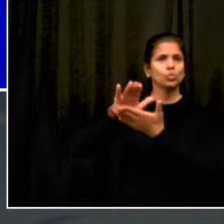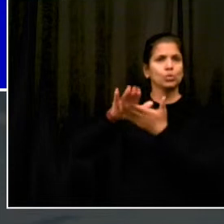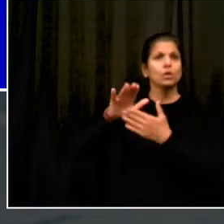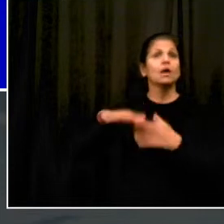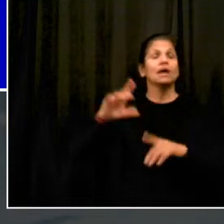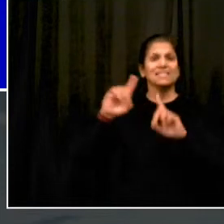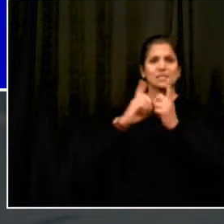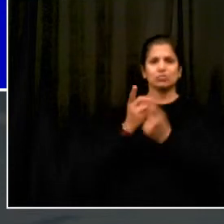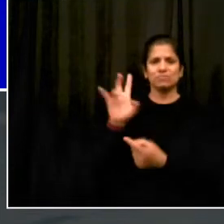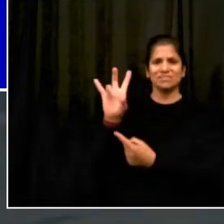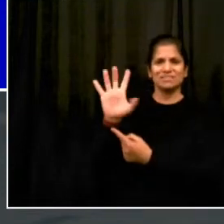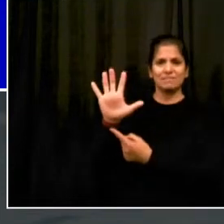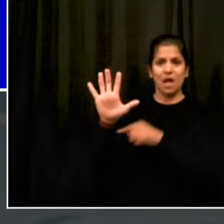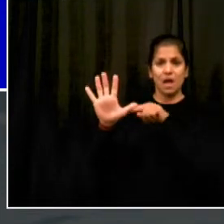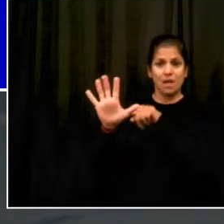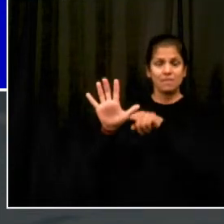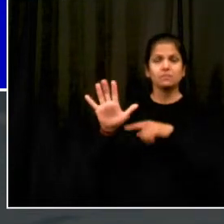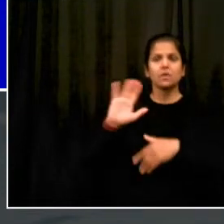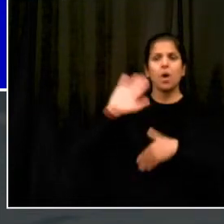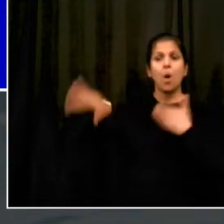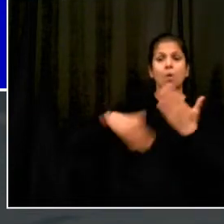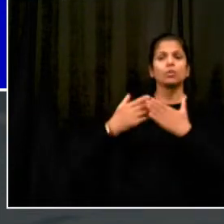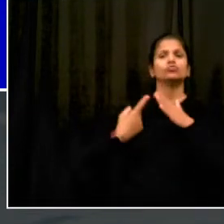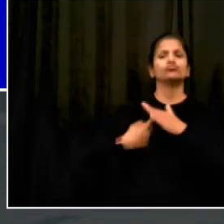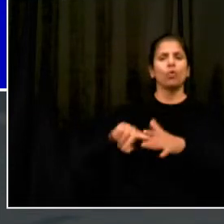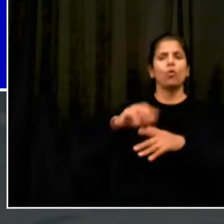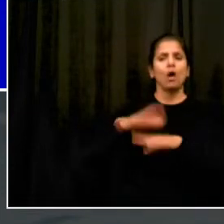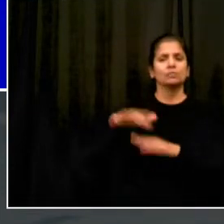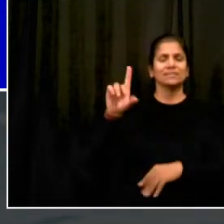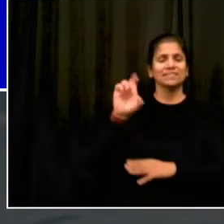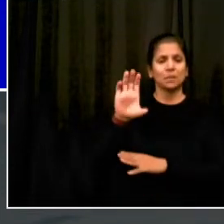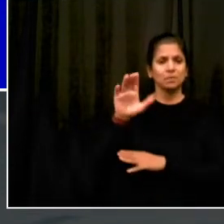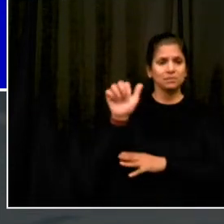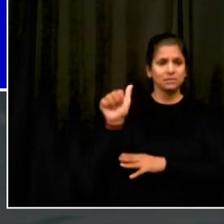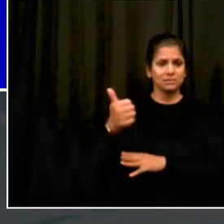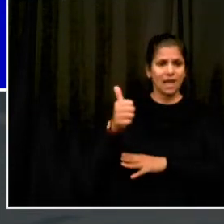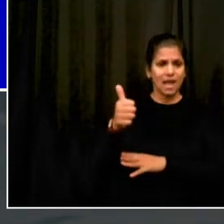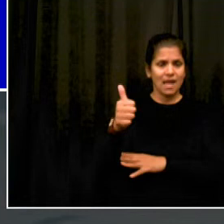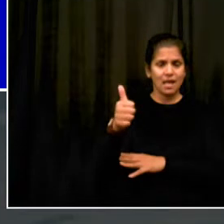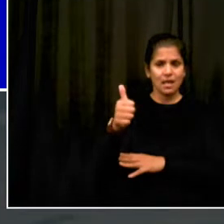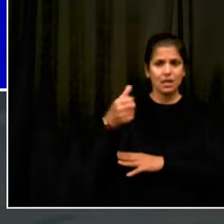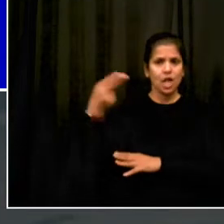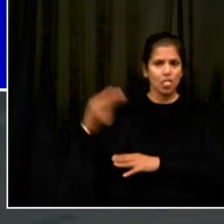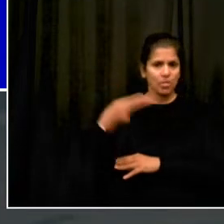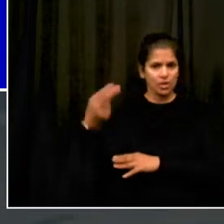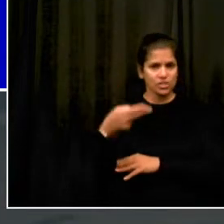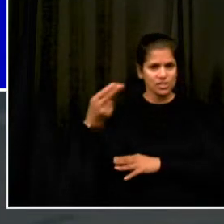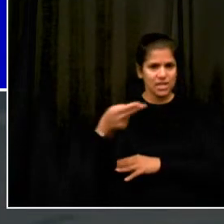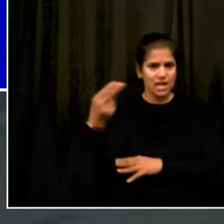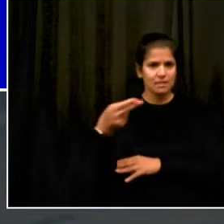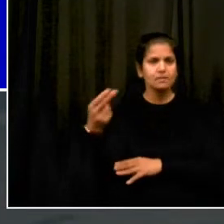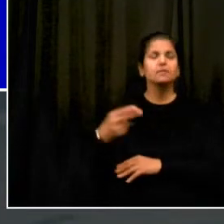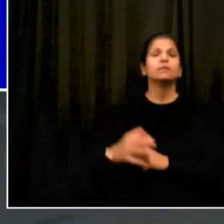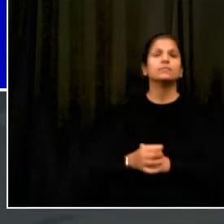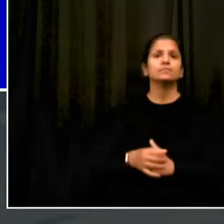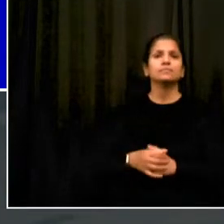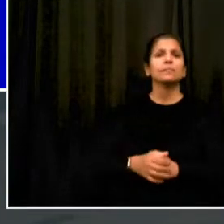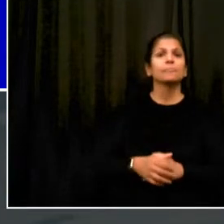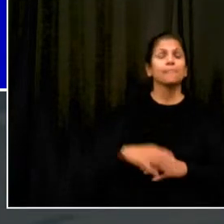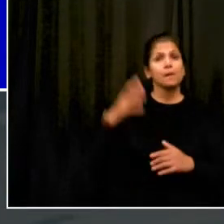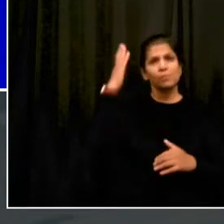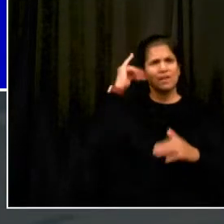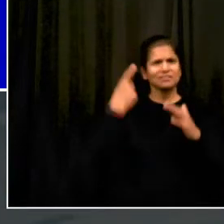of a negative experience, and there's less concern about the spread when it comes to younger kids. Also,